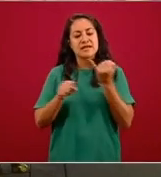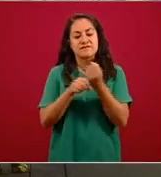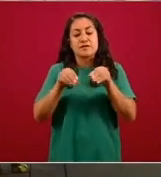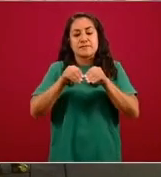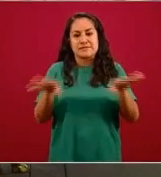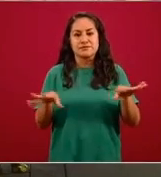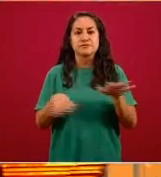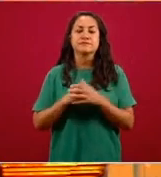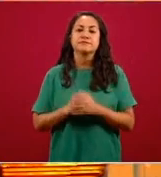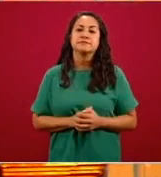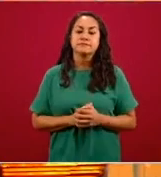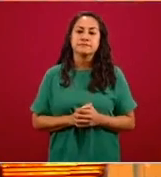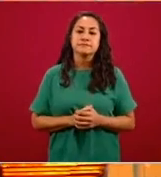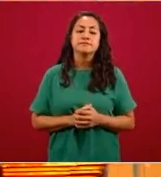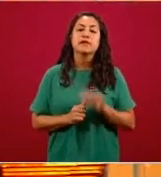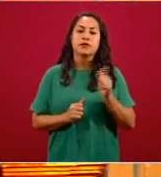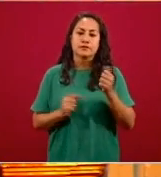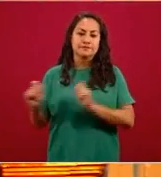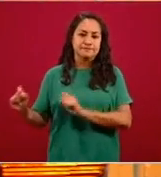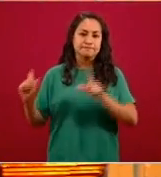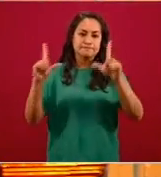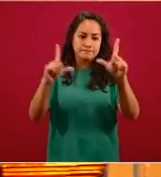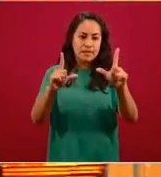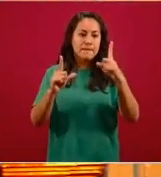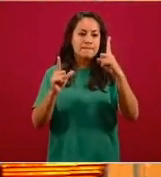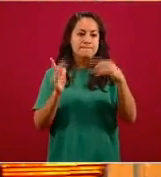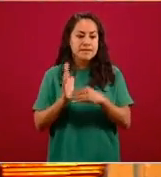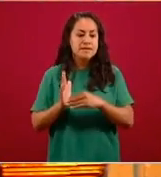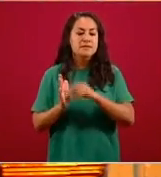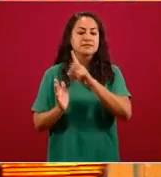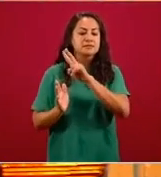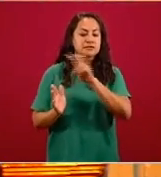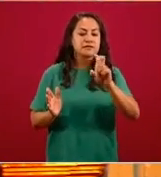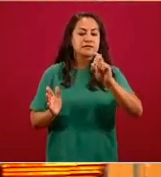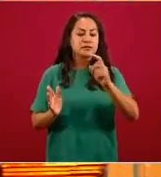compared to the one that only takes into account the total number of cases.